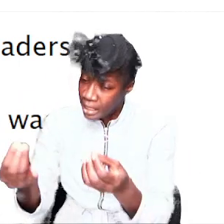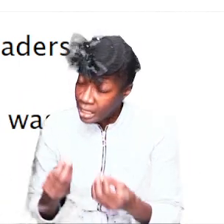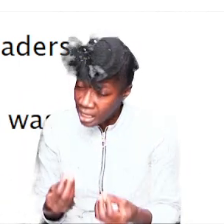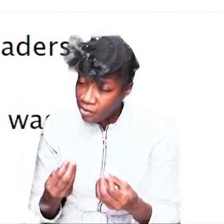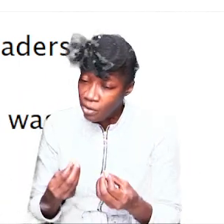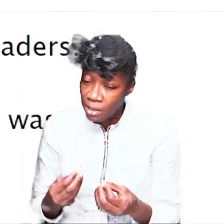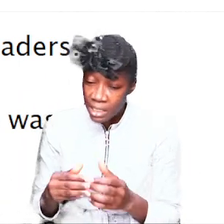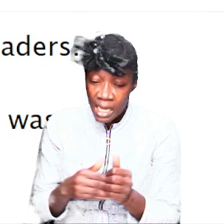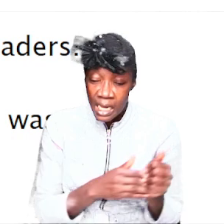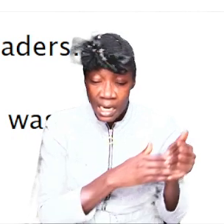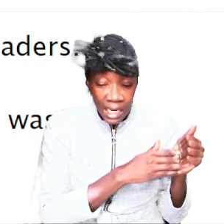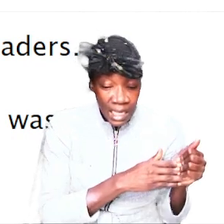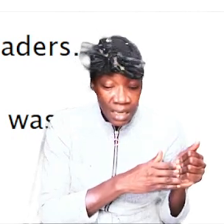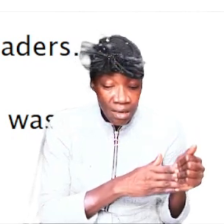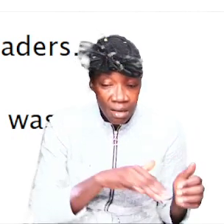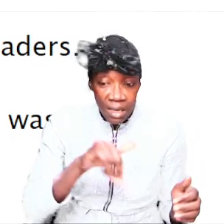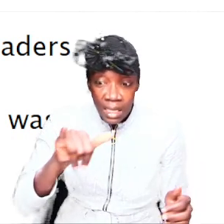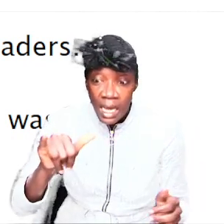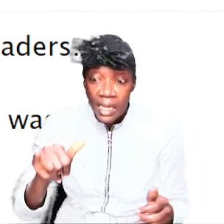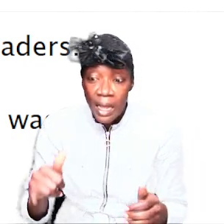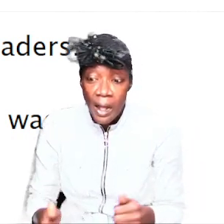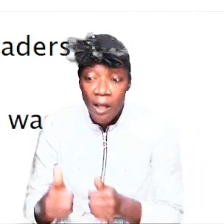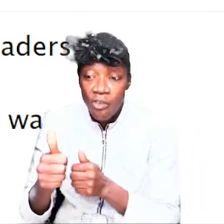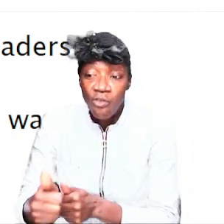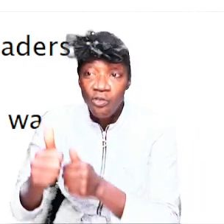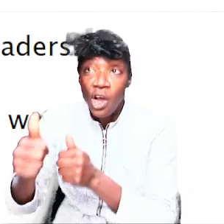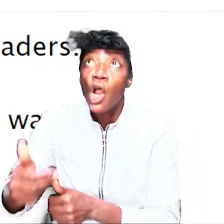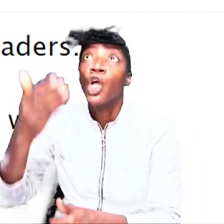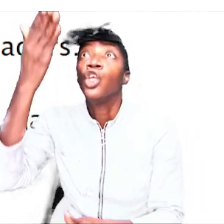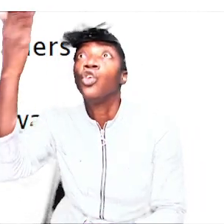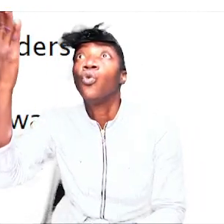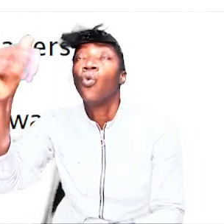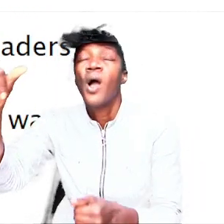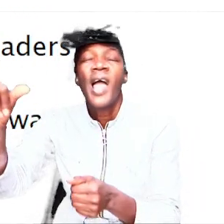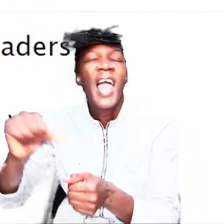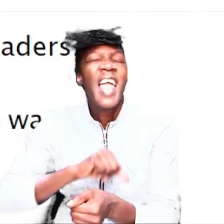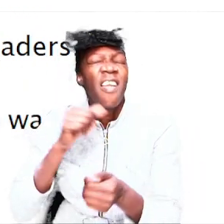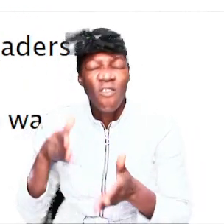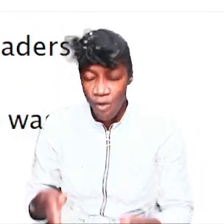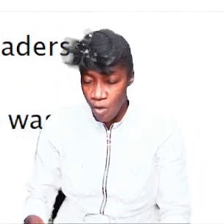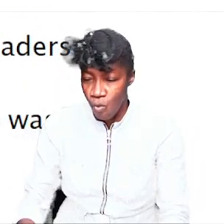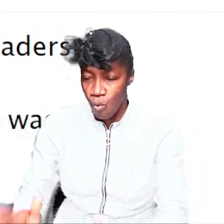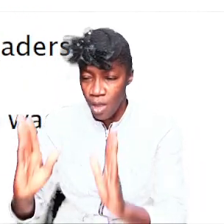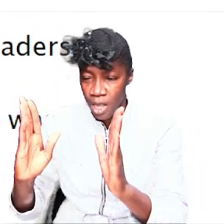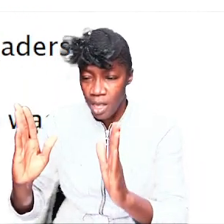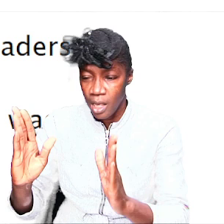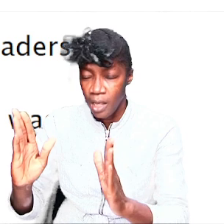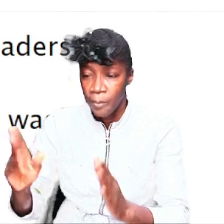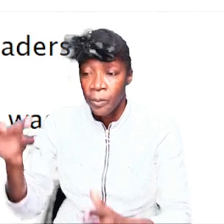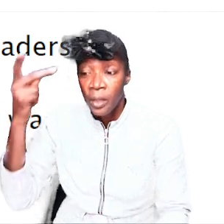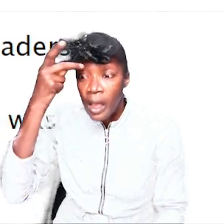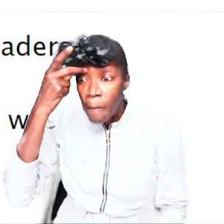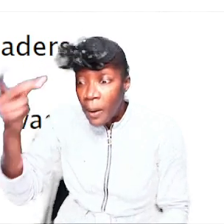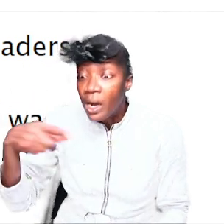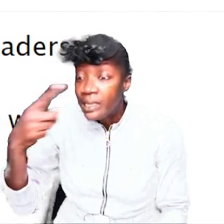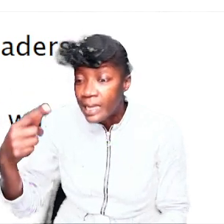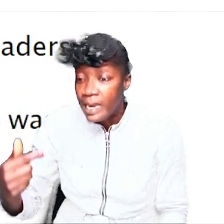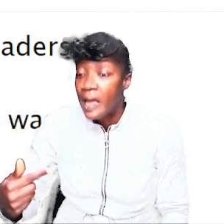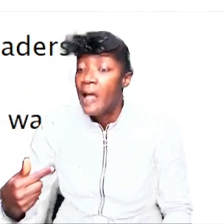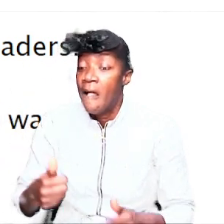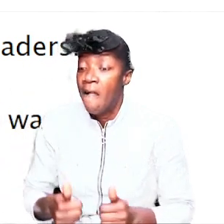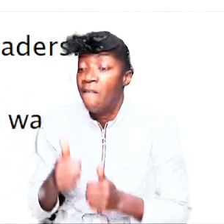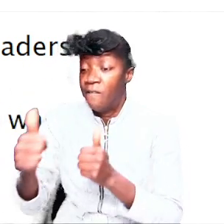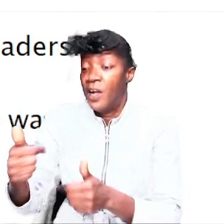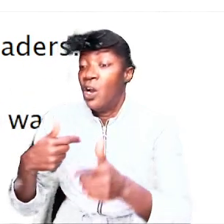that will follow you every step of the way. Paul says, follow me as I follow Christ.